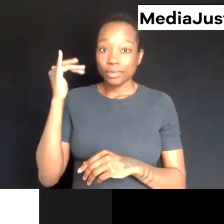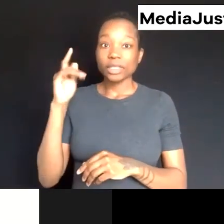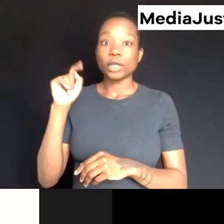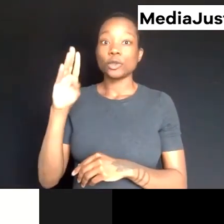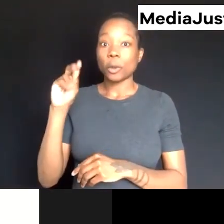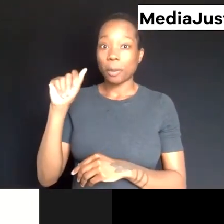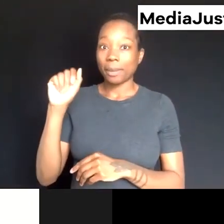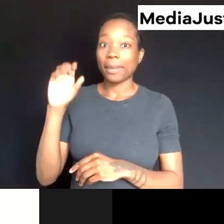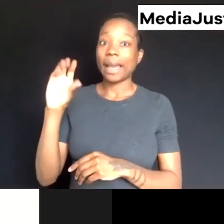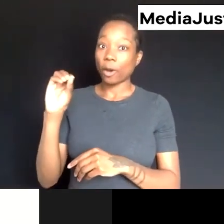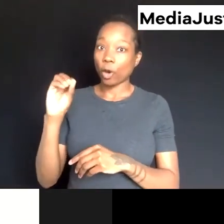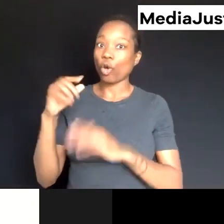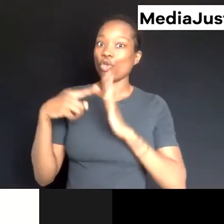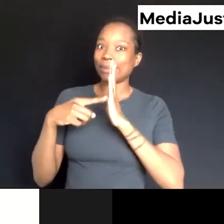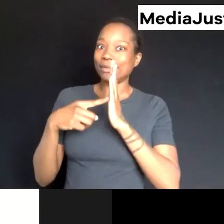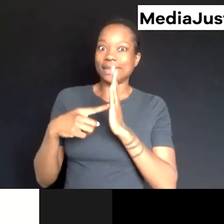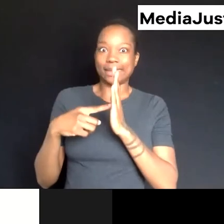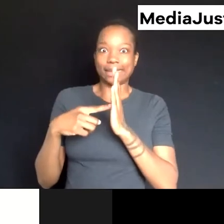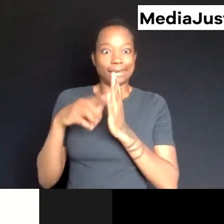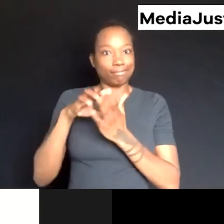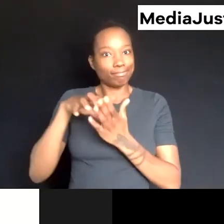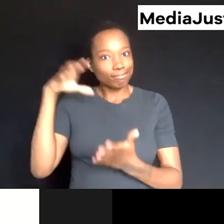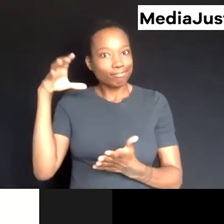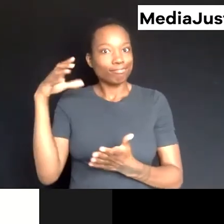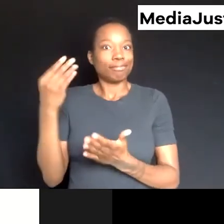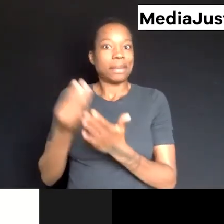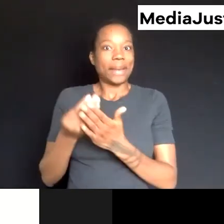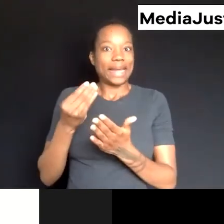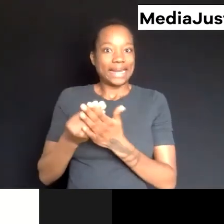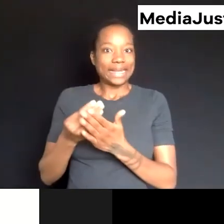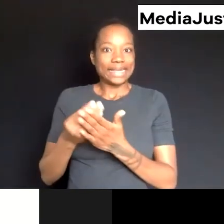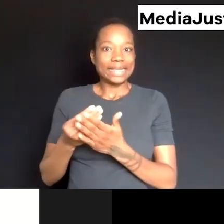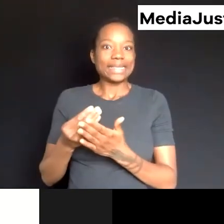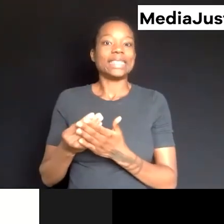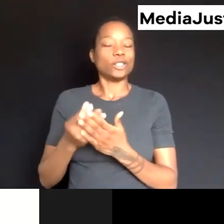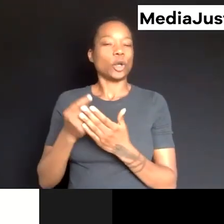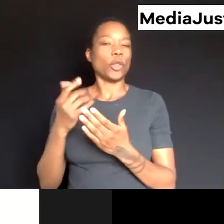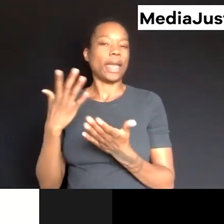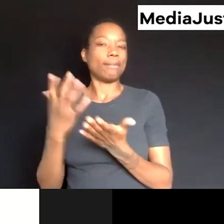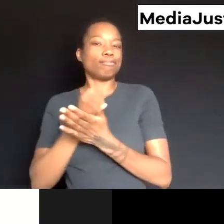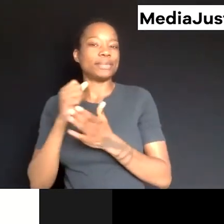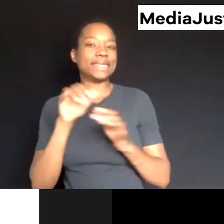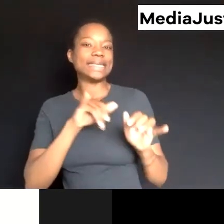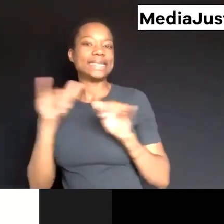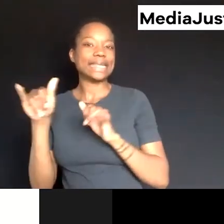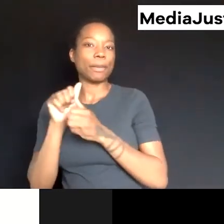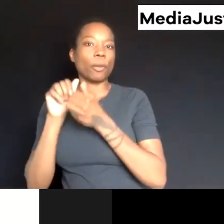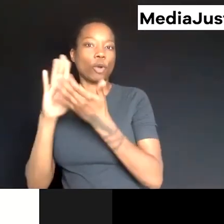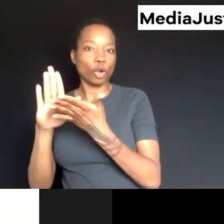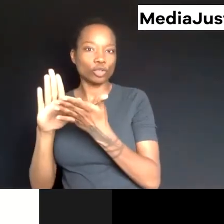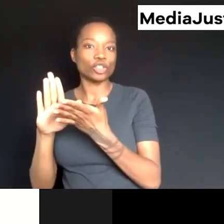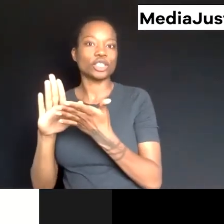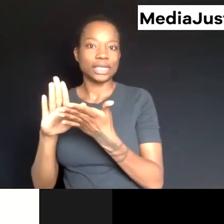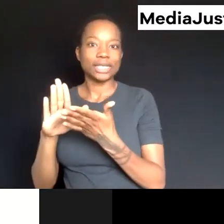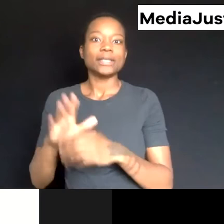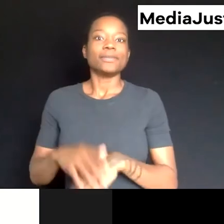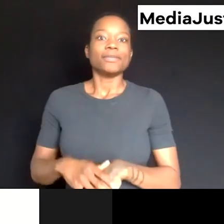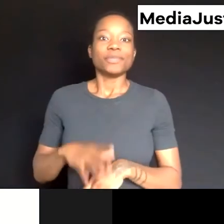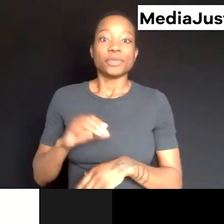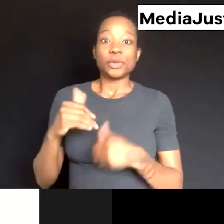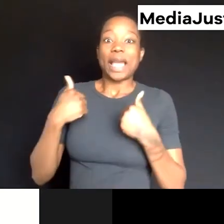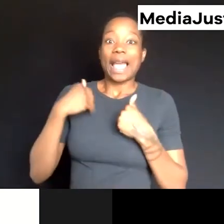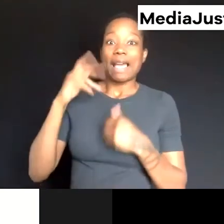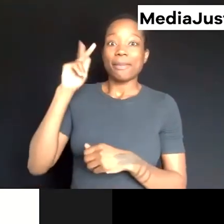deemed political allies. You know, Ronald Reagan, as we'll find out in a bit, was super friendly to